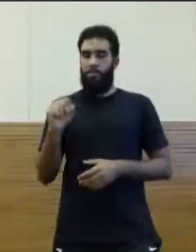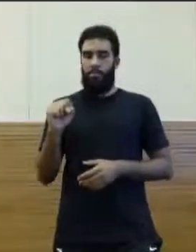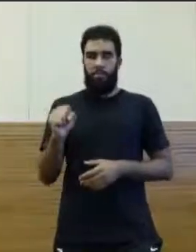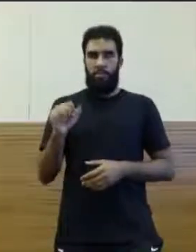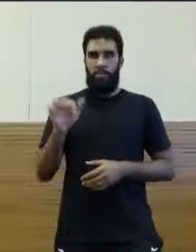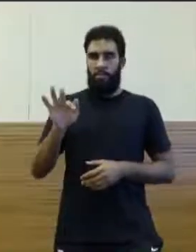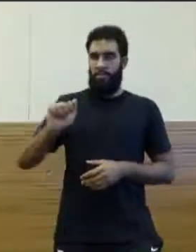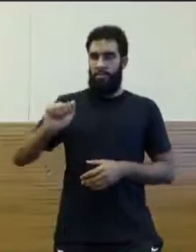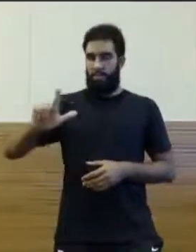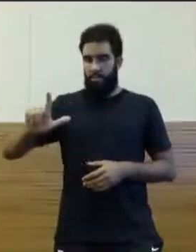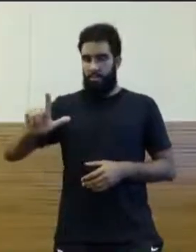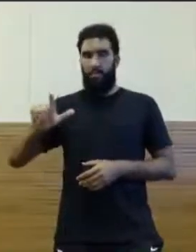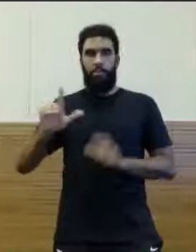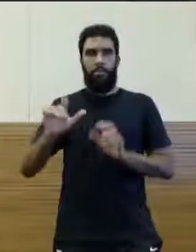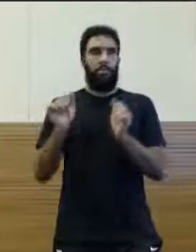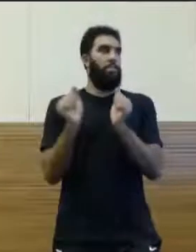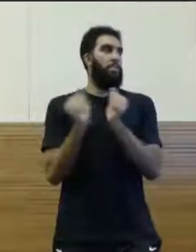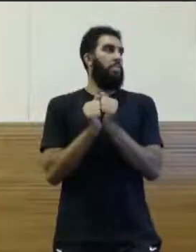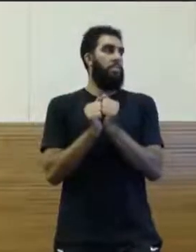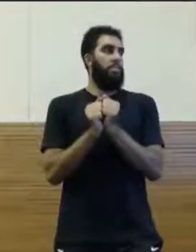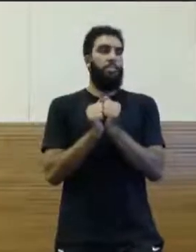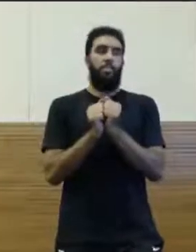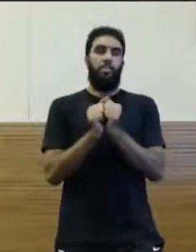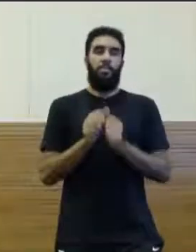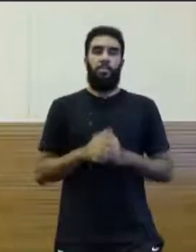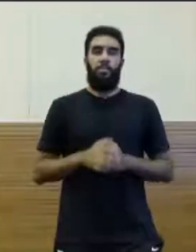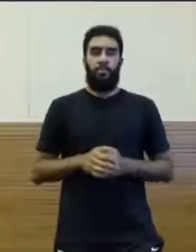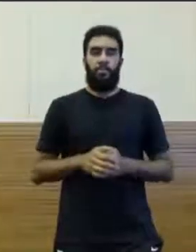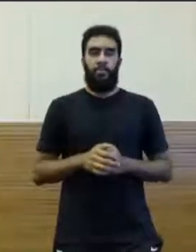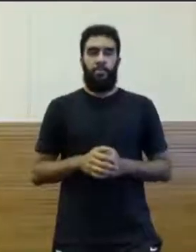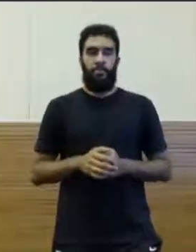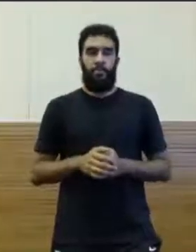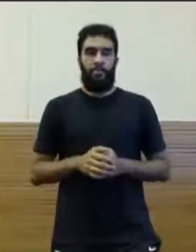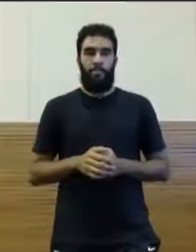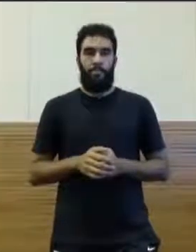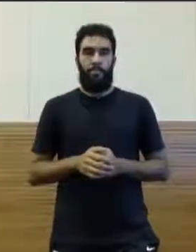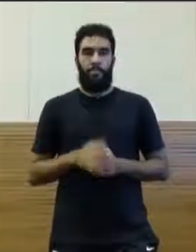And with FAO last year, we were the community